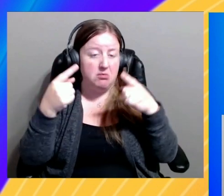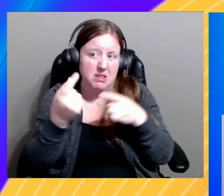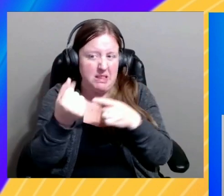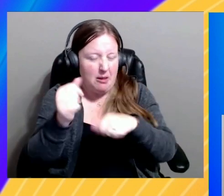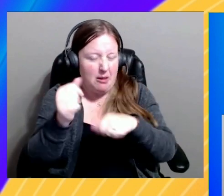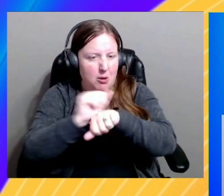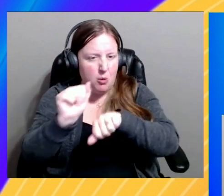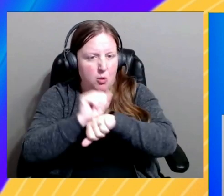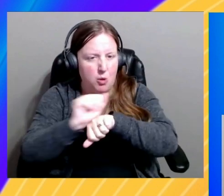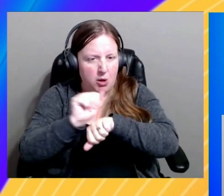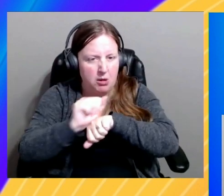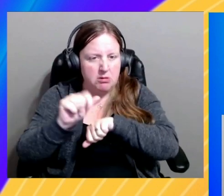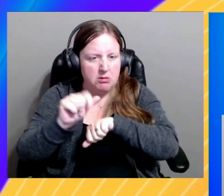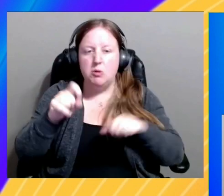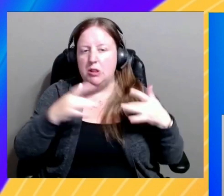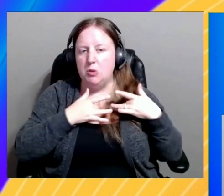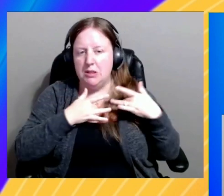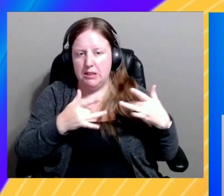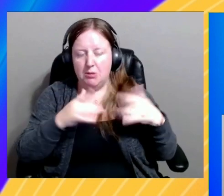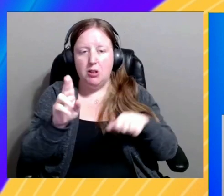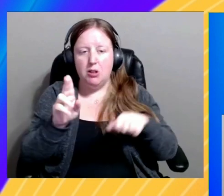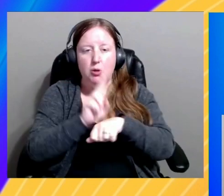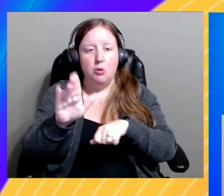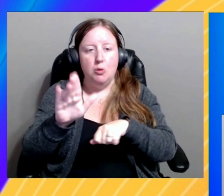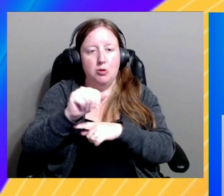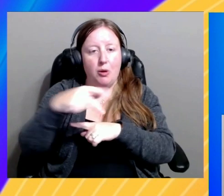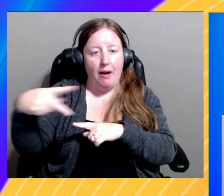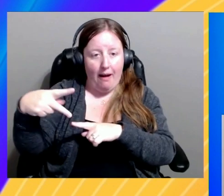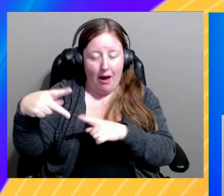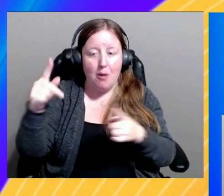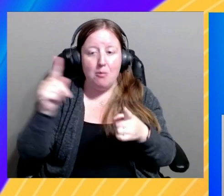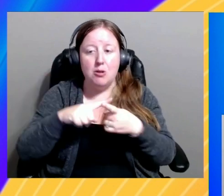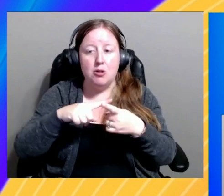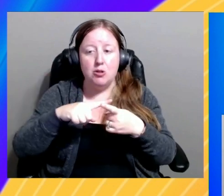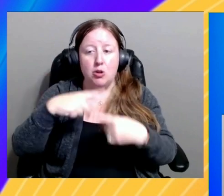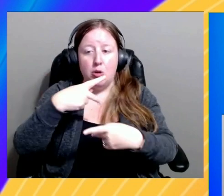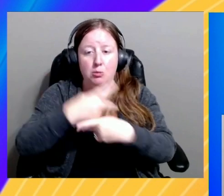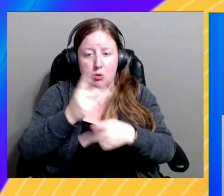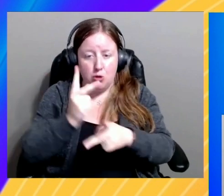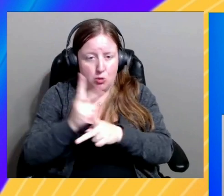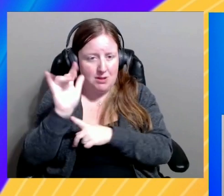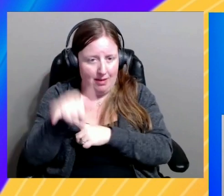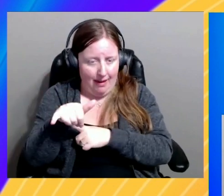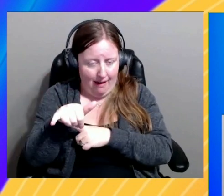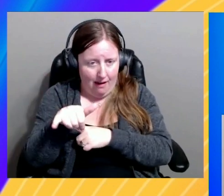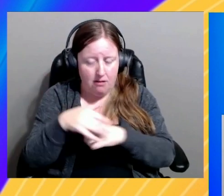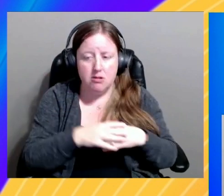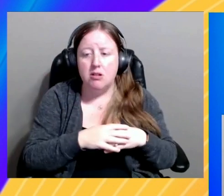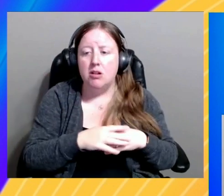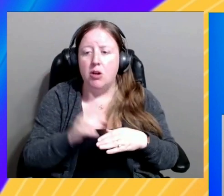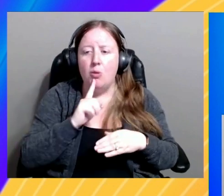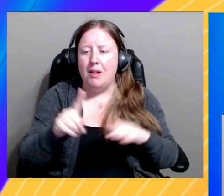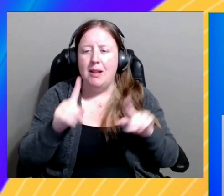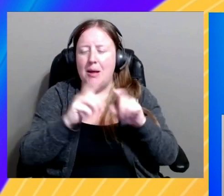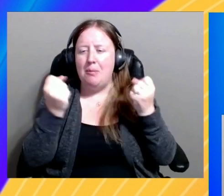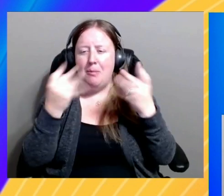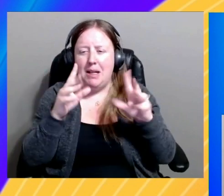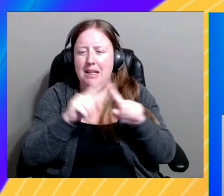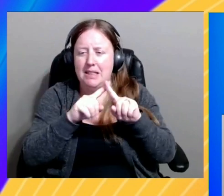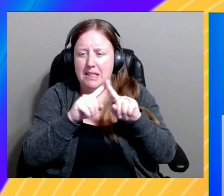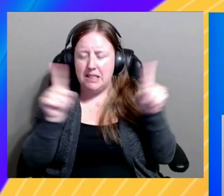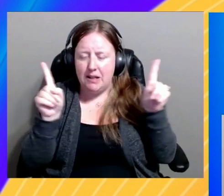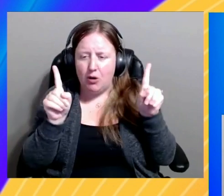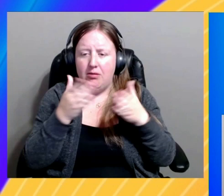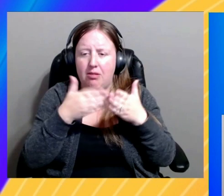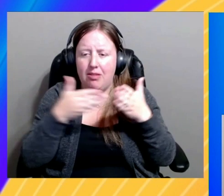to usually instrument your application to produce traces. Okay. There's a lot of different helpers, especially within the